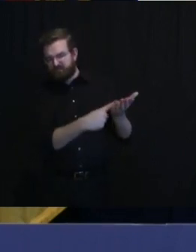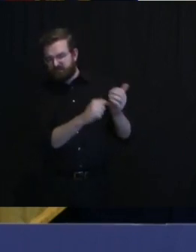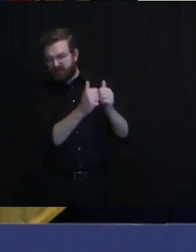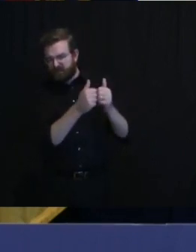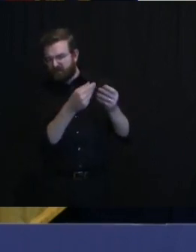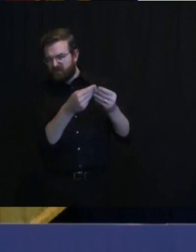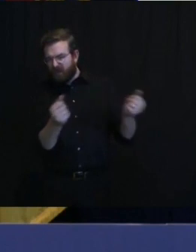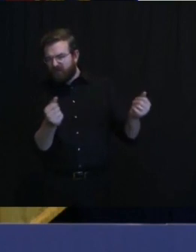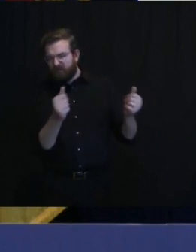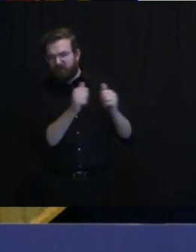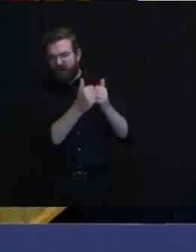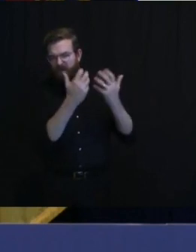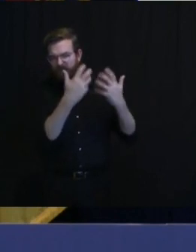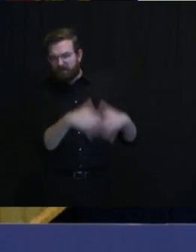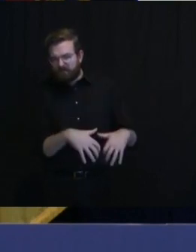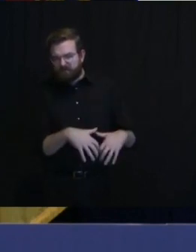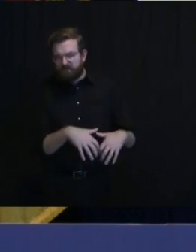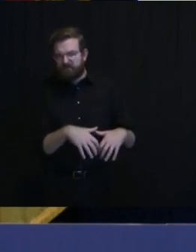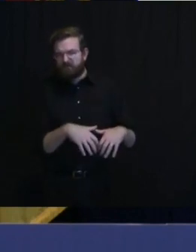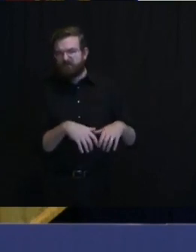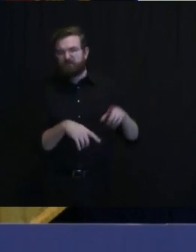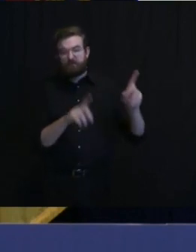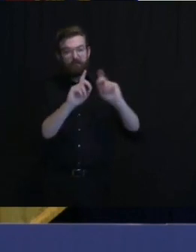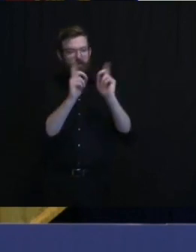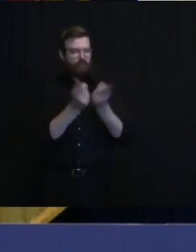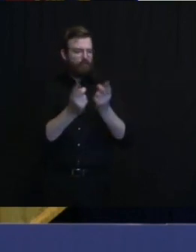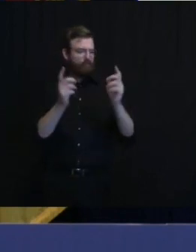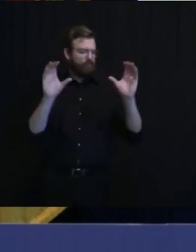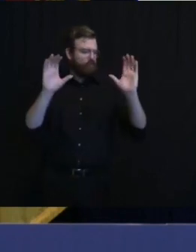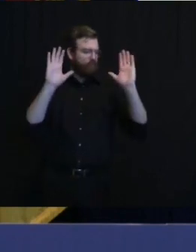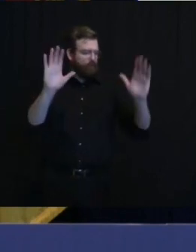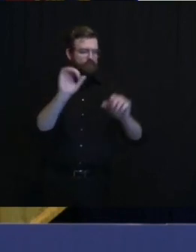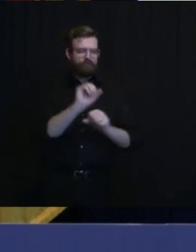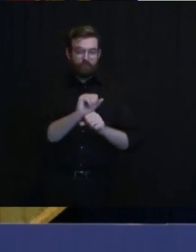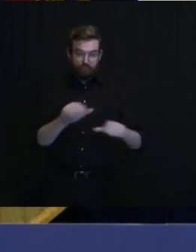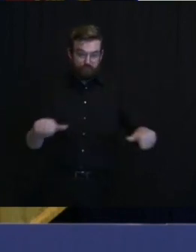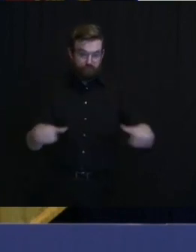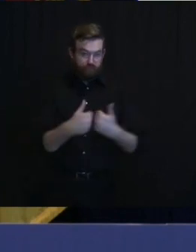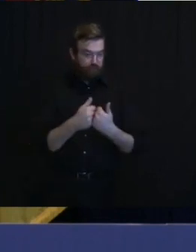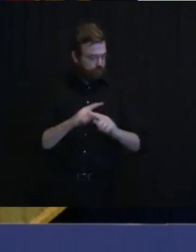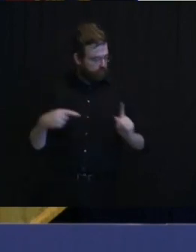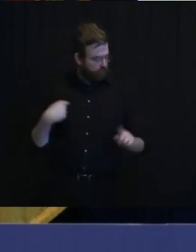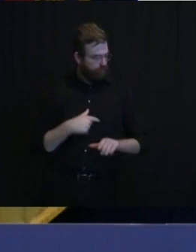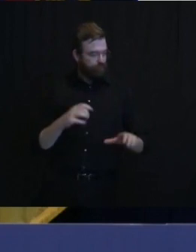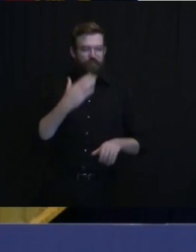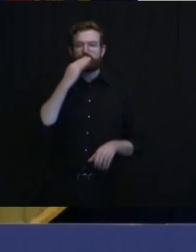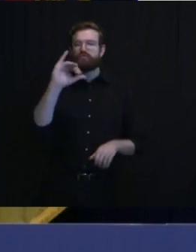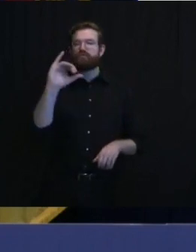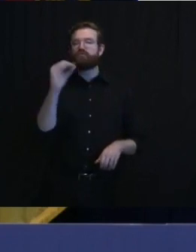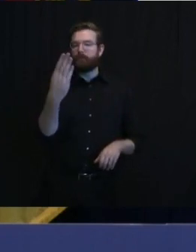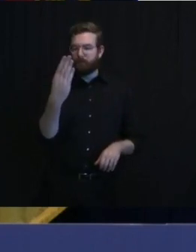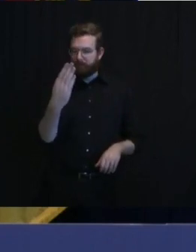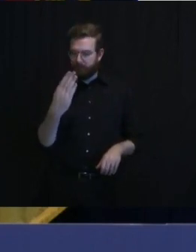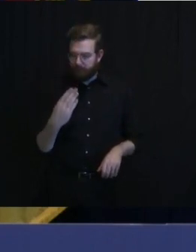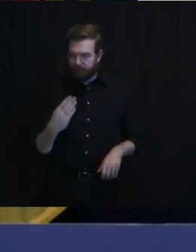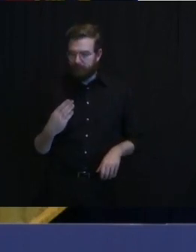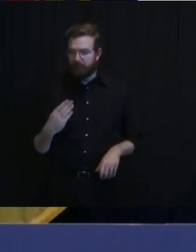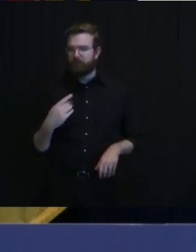that happened and dig in and see how we can improve. And we're also waiting for some results